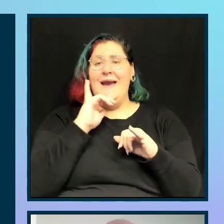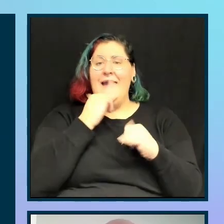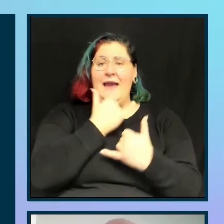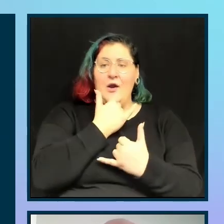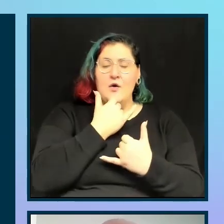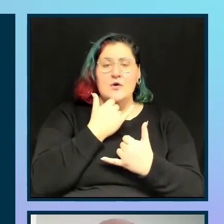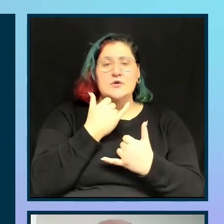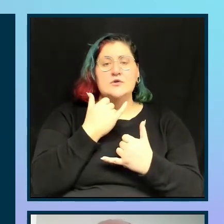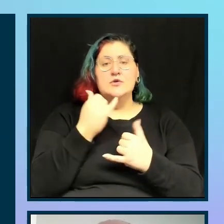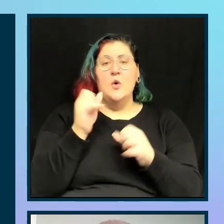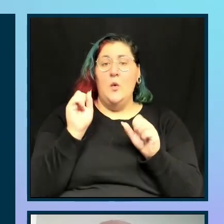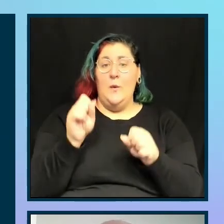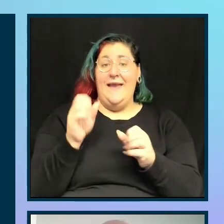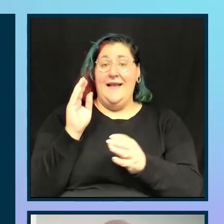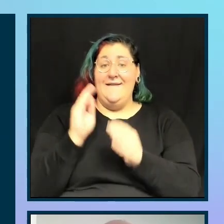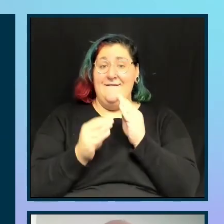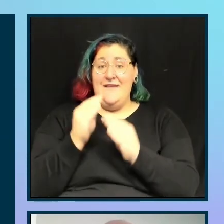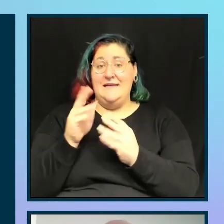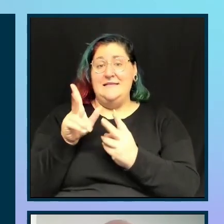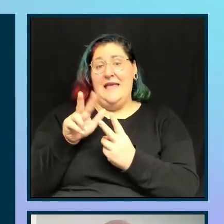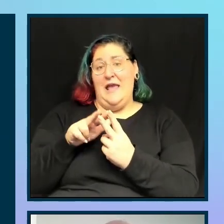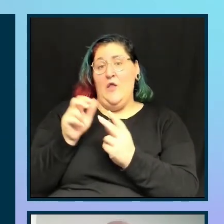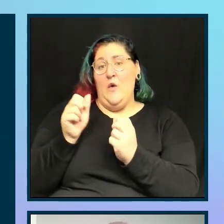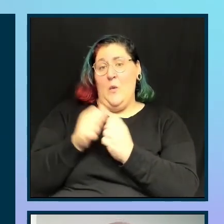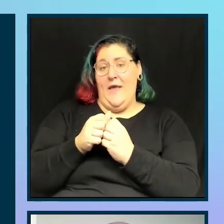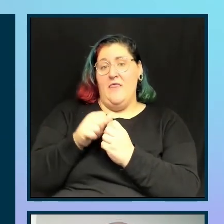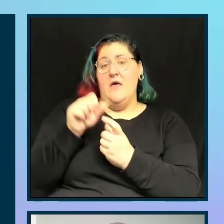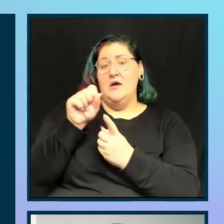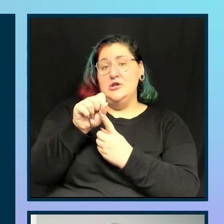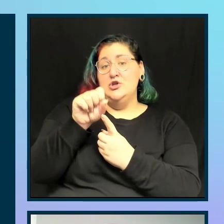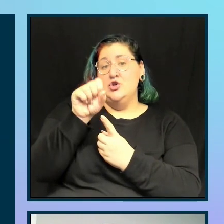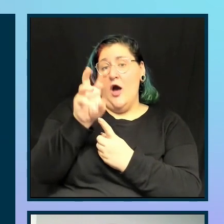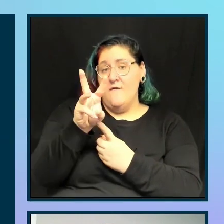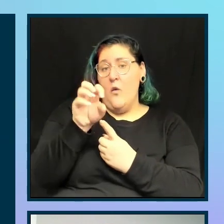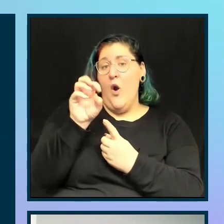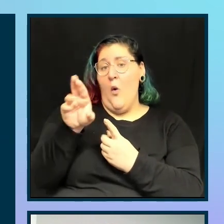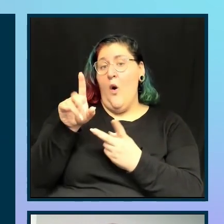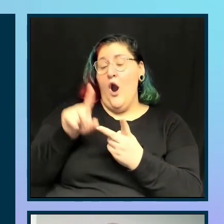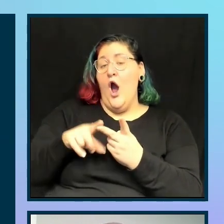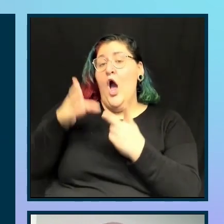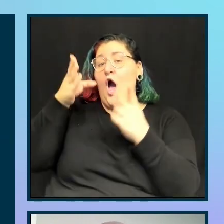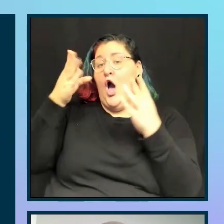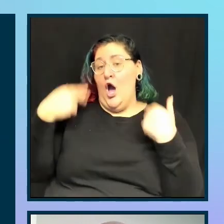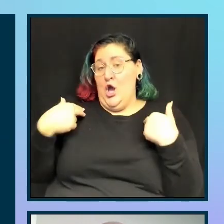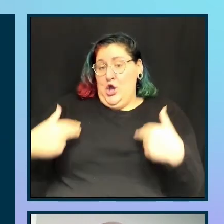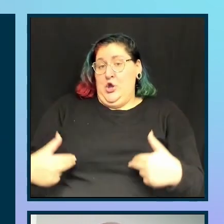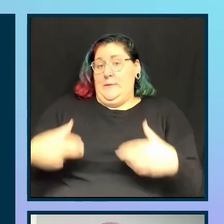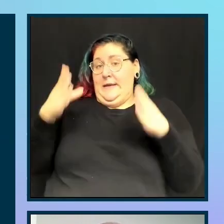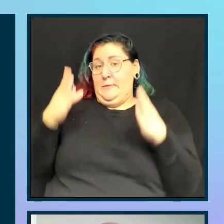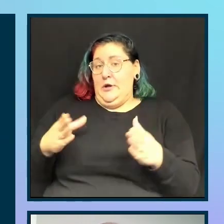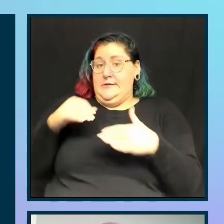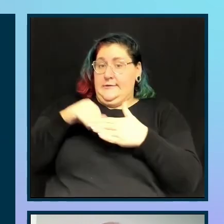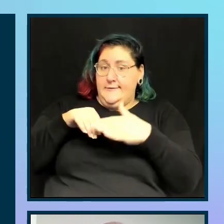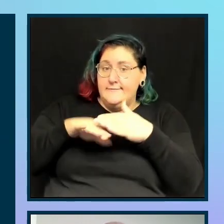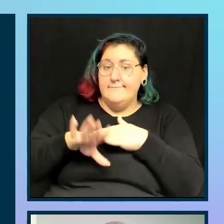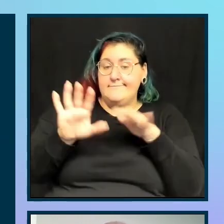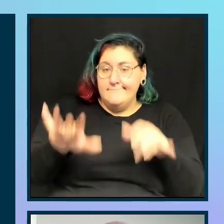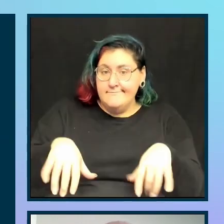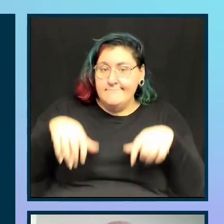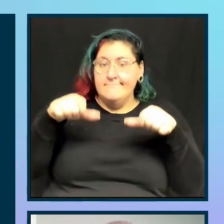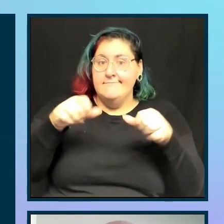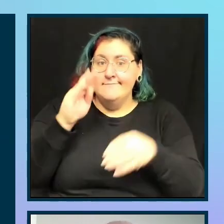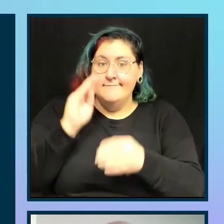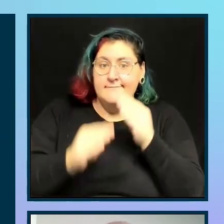with a human intervention or a human making a decision. Part of what we do in terms of developing our